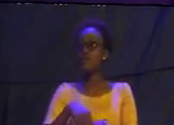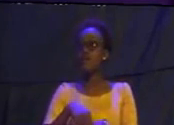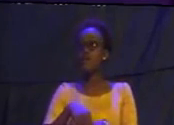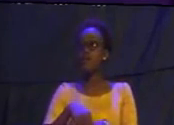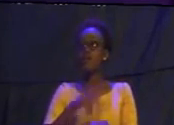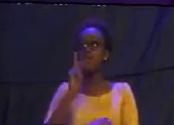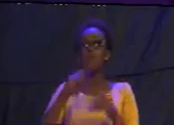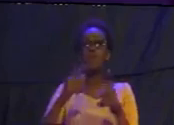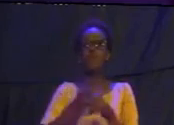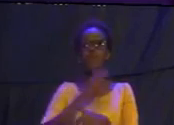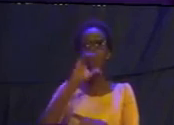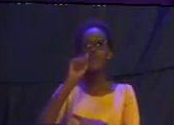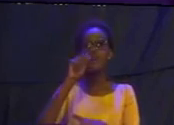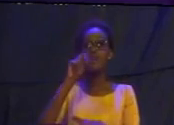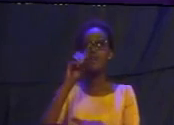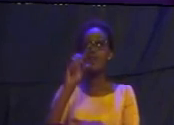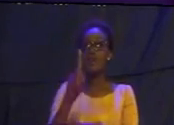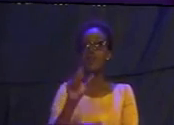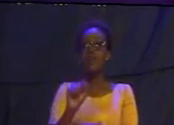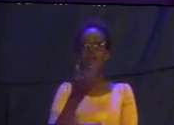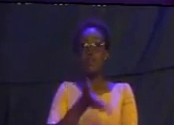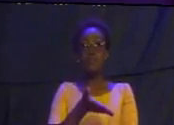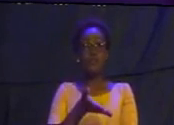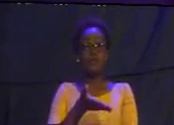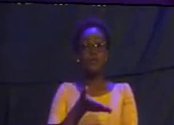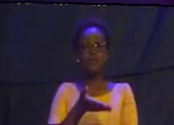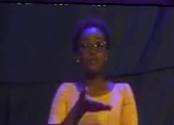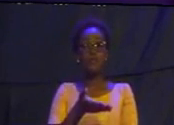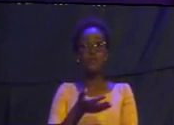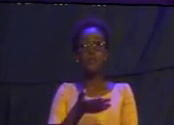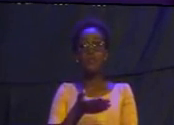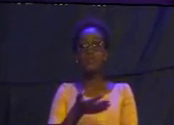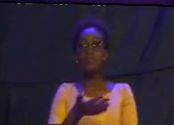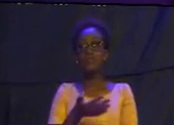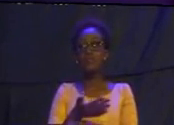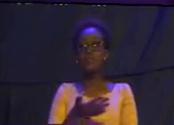Kuva Canada bari he? Canada, are you here?